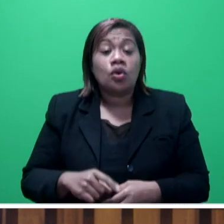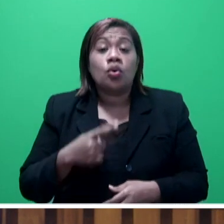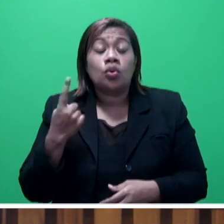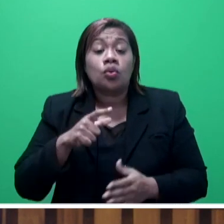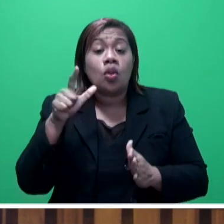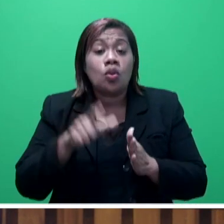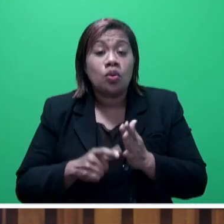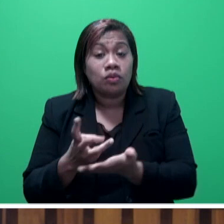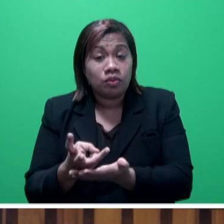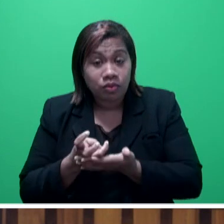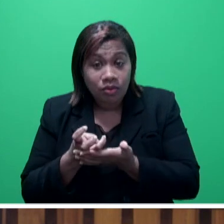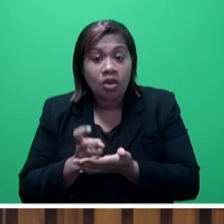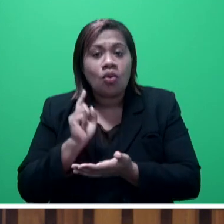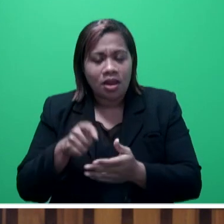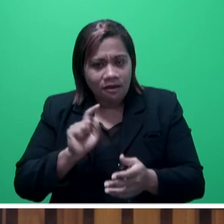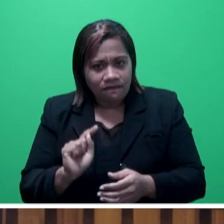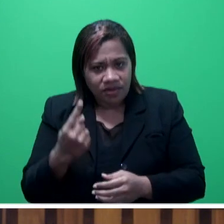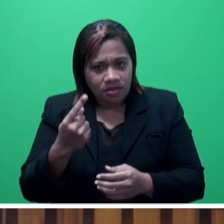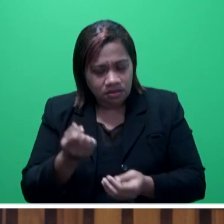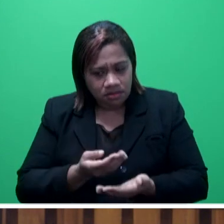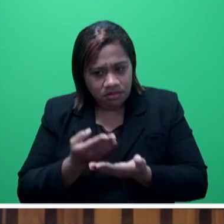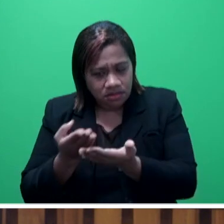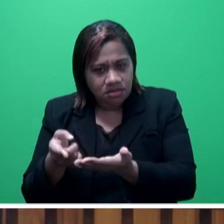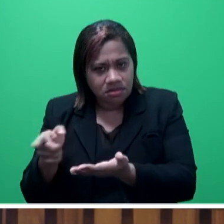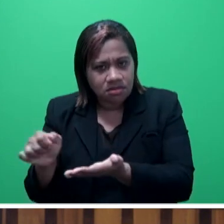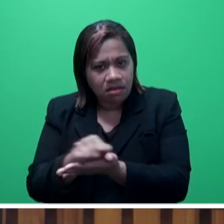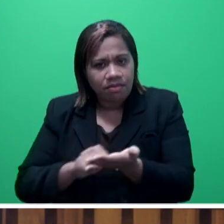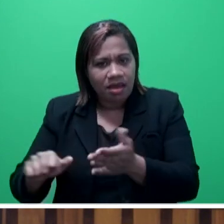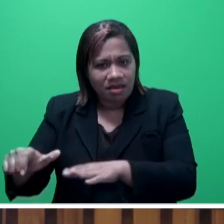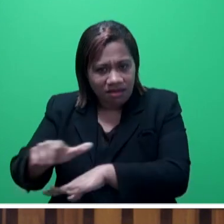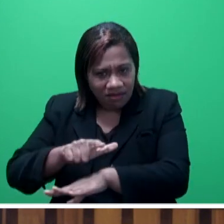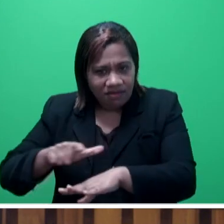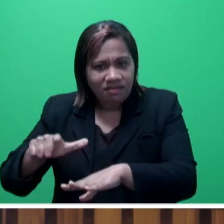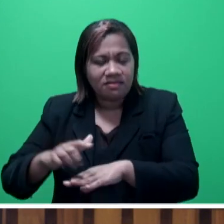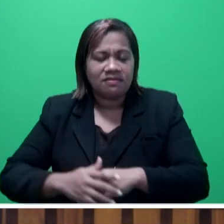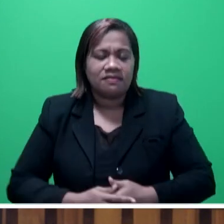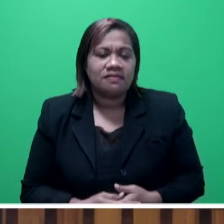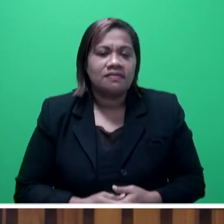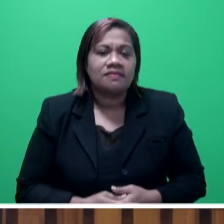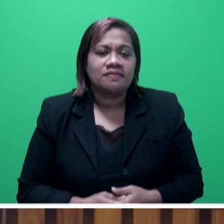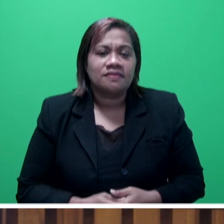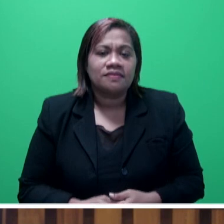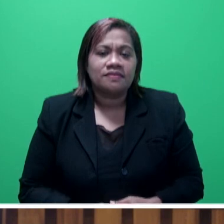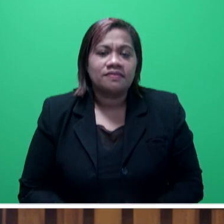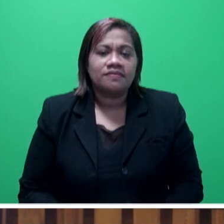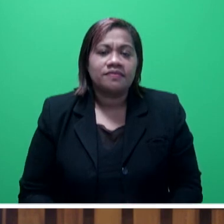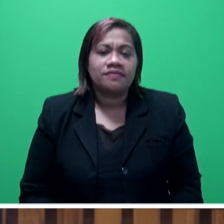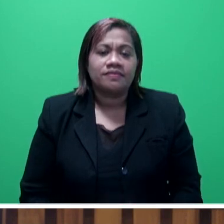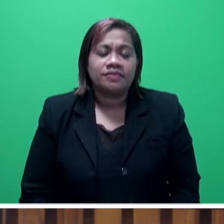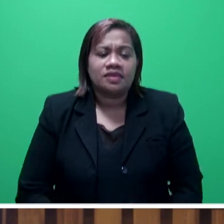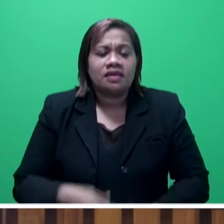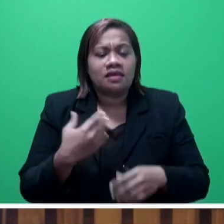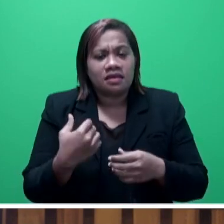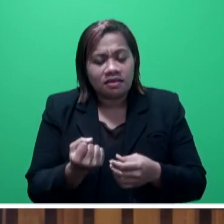be entitled to the first bite of the cherry, so to speak, to get those lots. And Mr. Speaker, sir, there was a number of